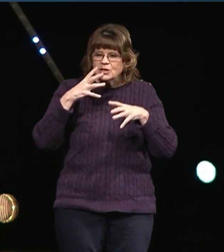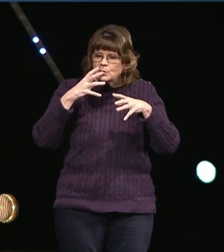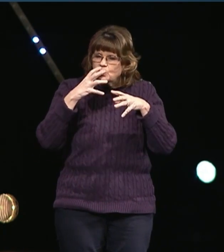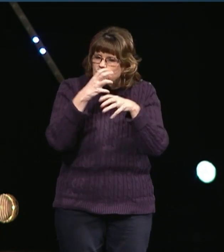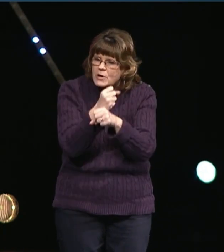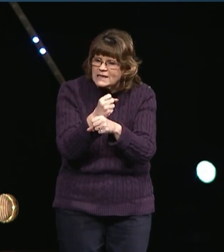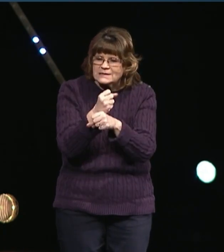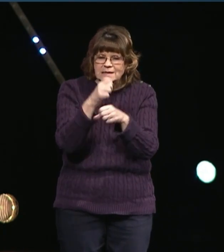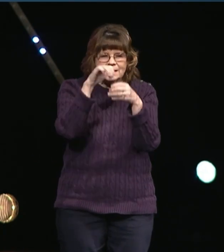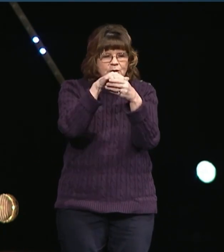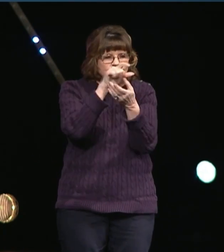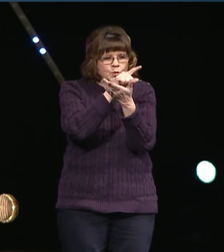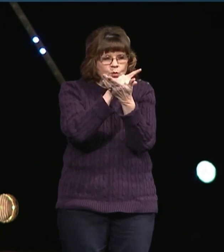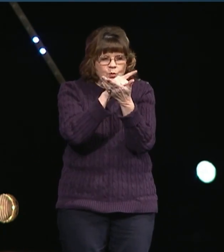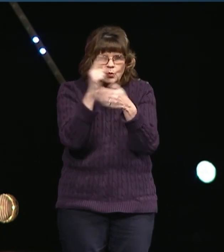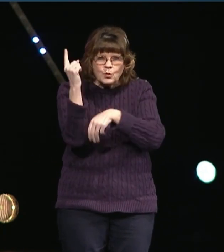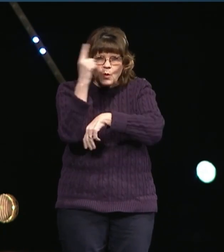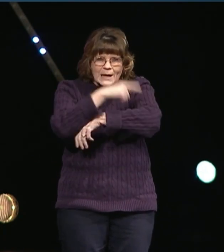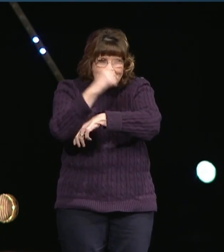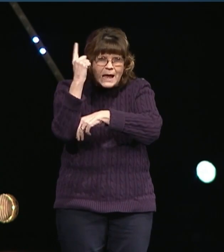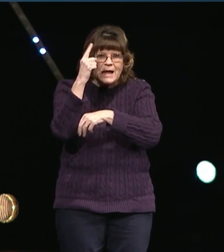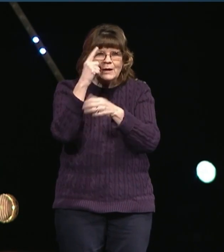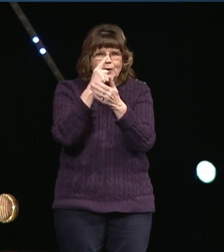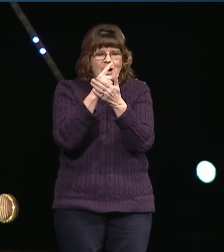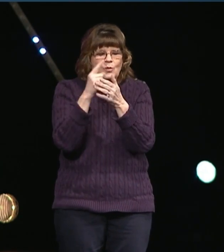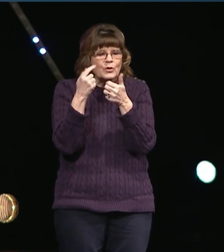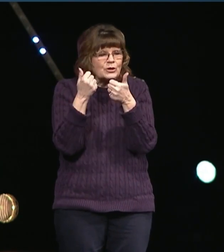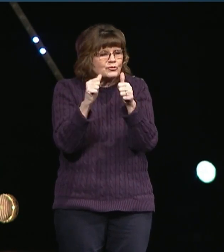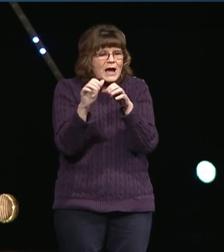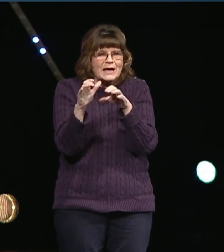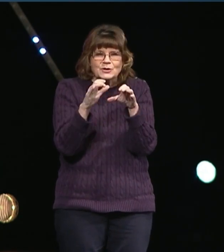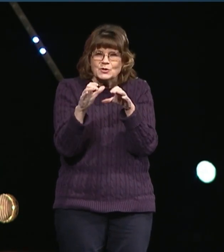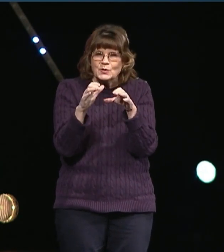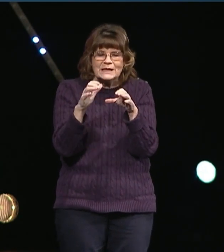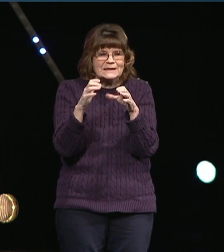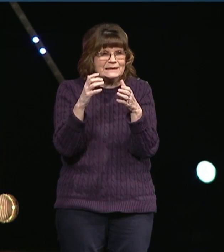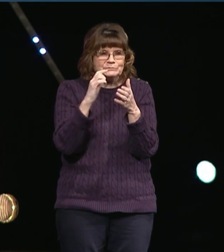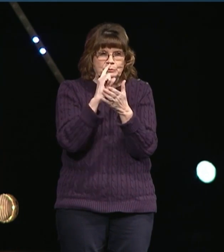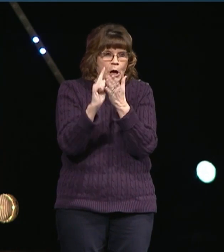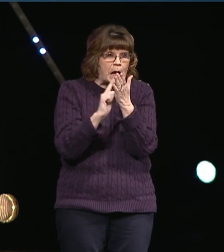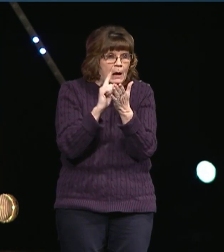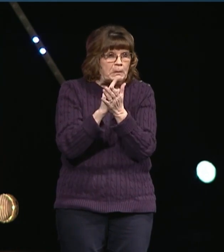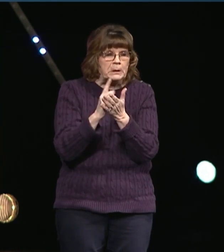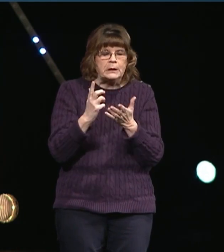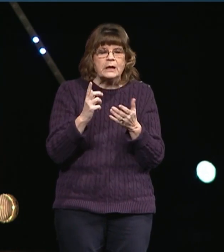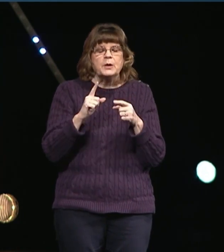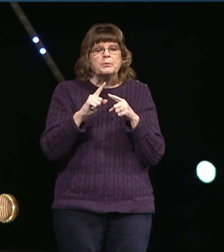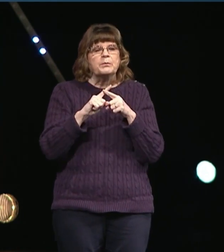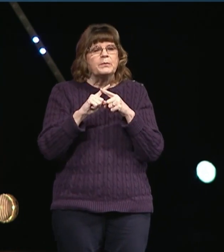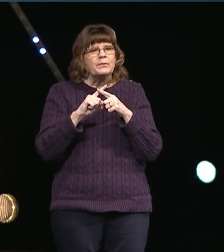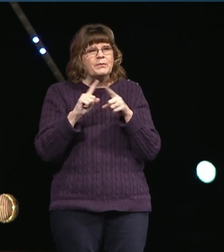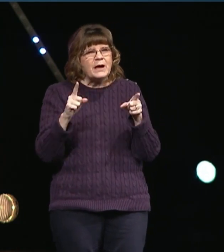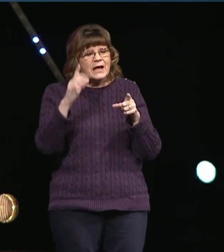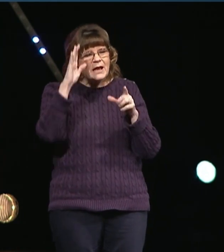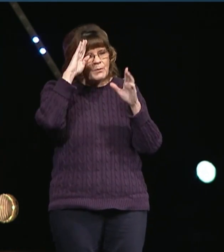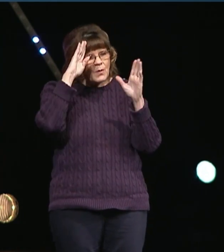a week-long service, and we're going to try and do it in much less than that. But I'm hoping that